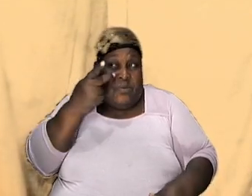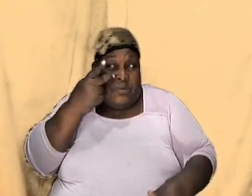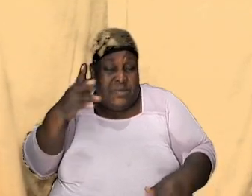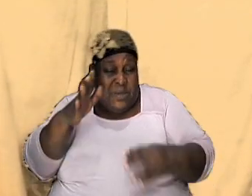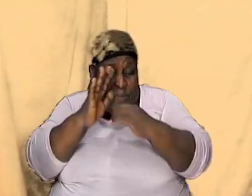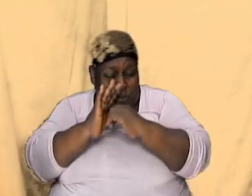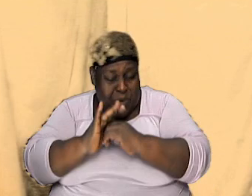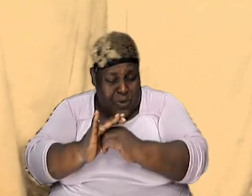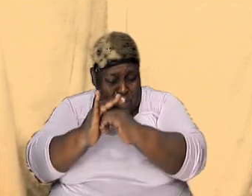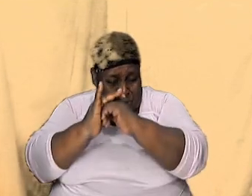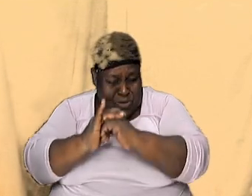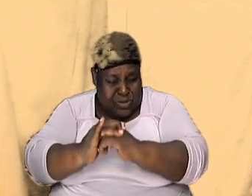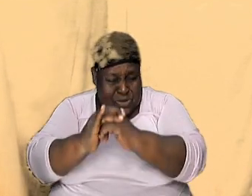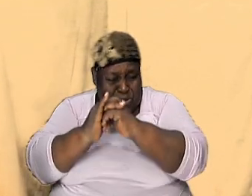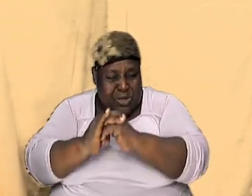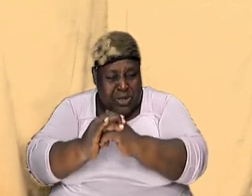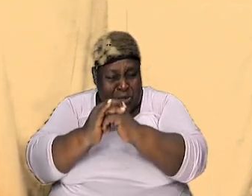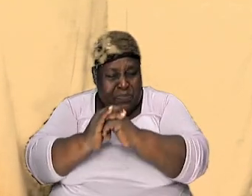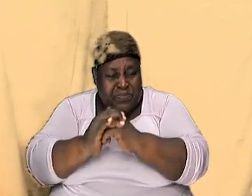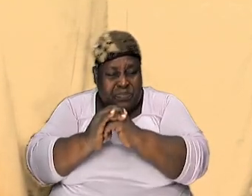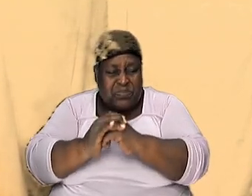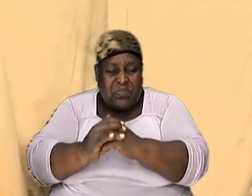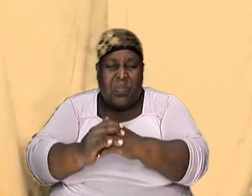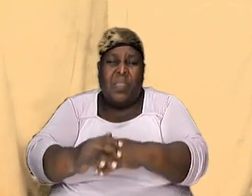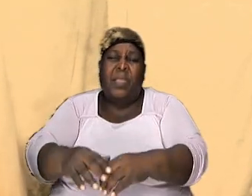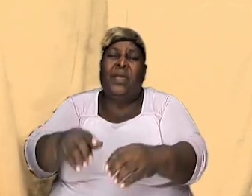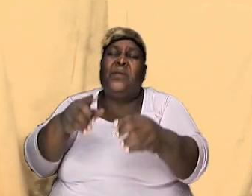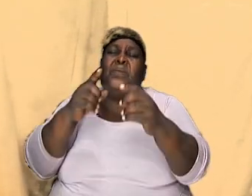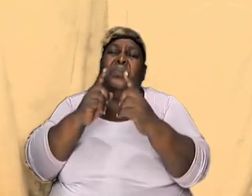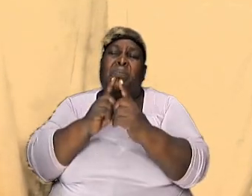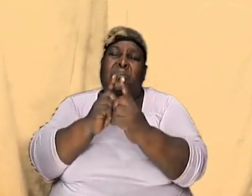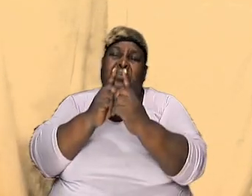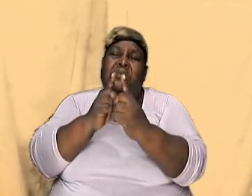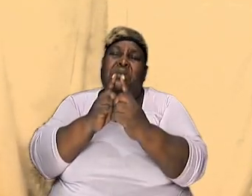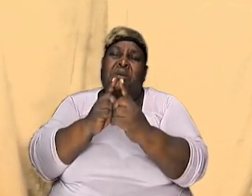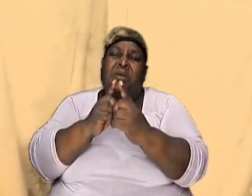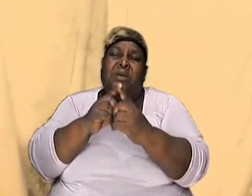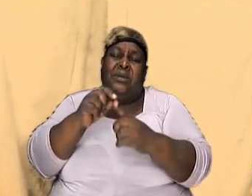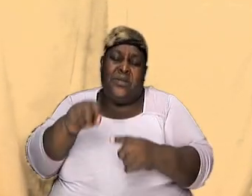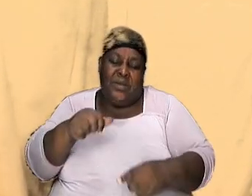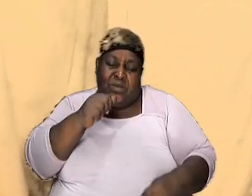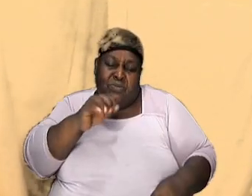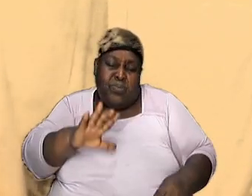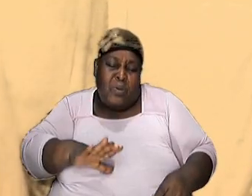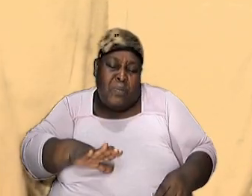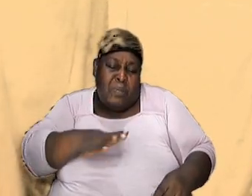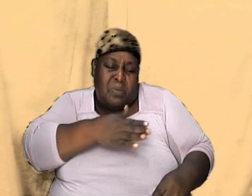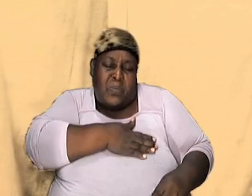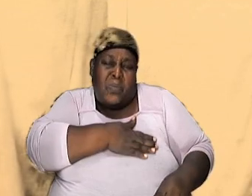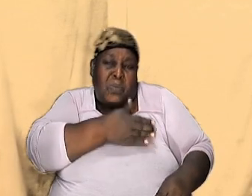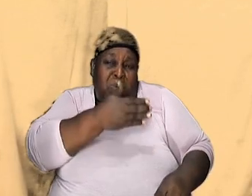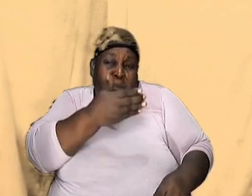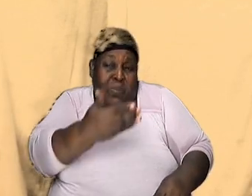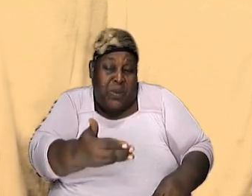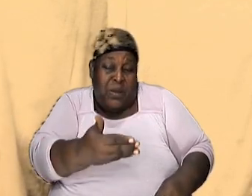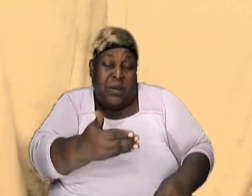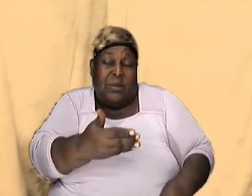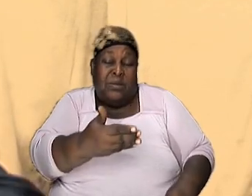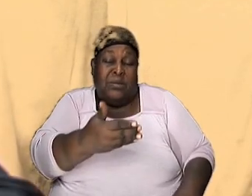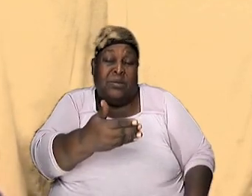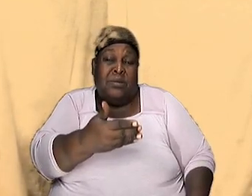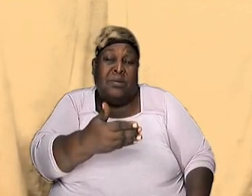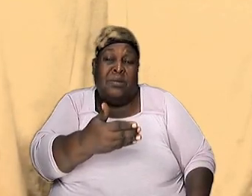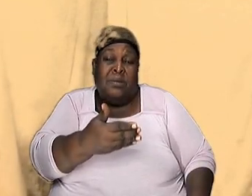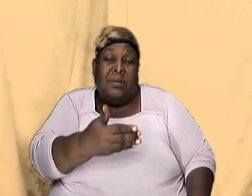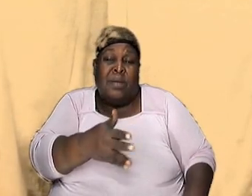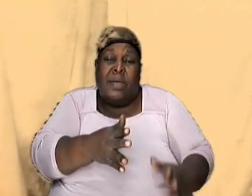is intense intimacy, amen, because this woman, she was willing to just